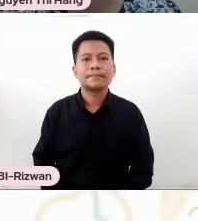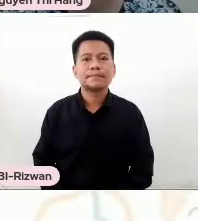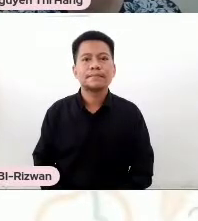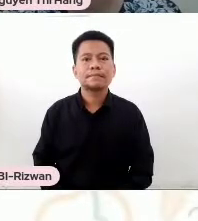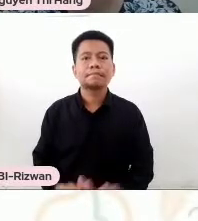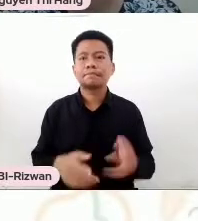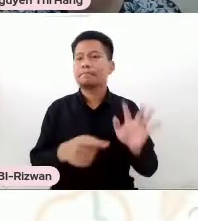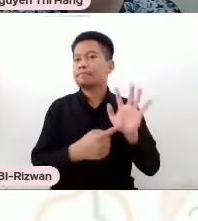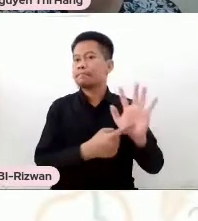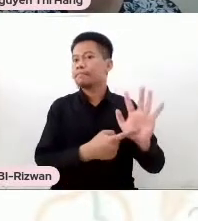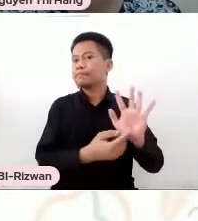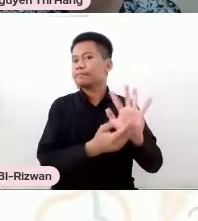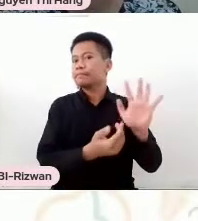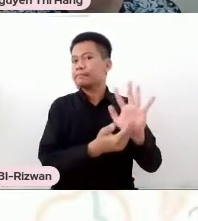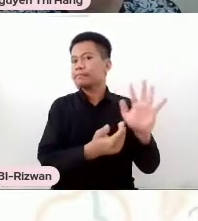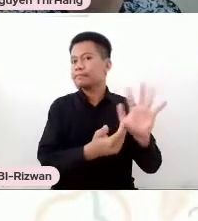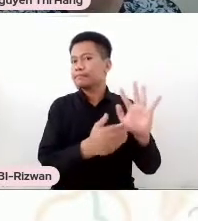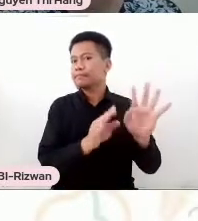operate the PowerPoint?